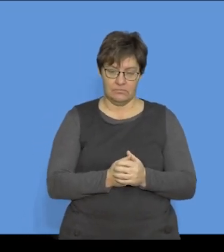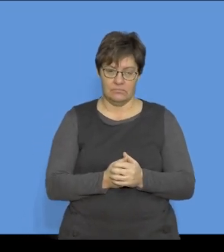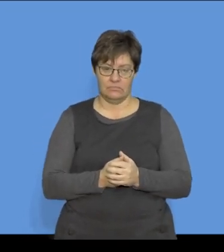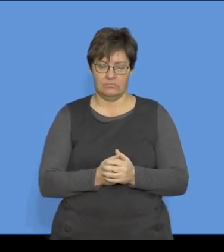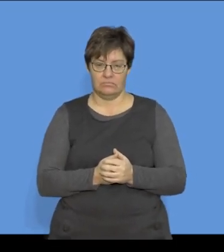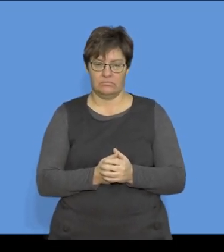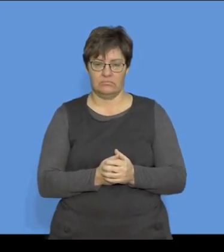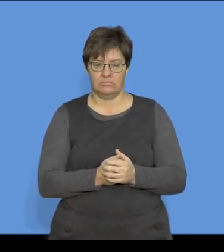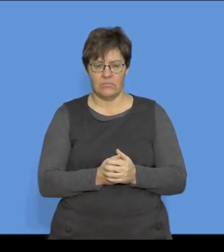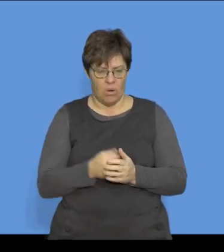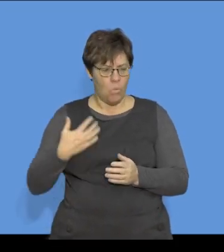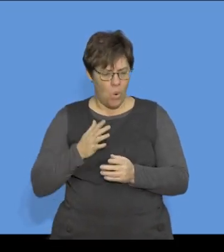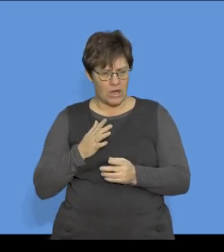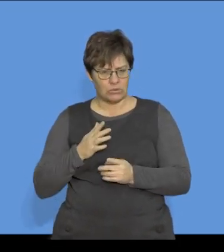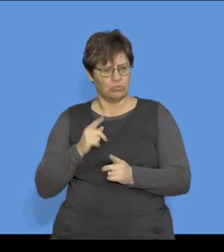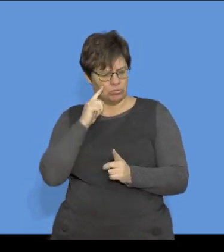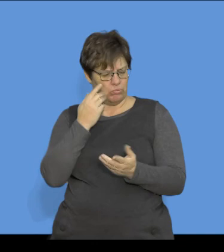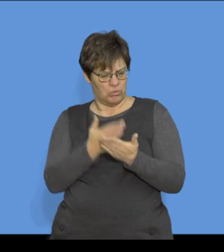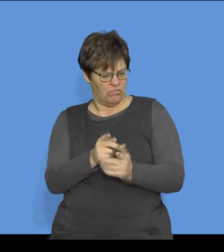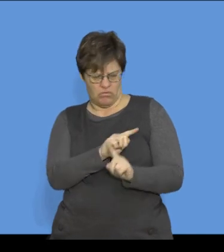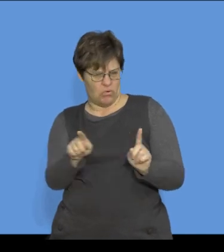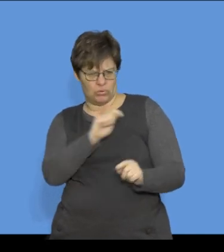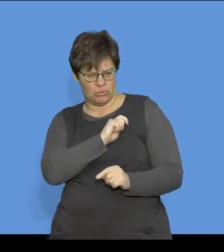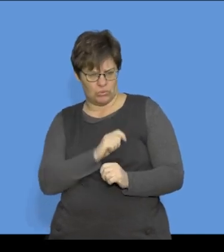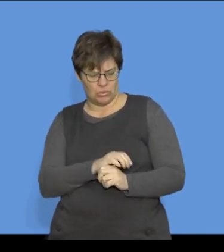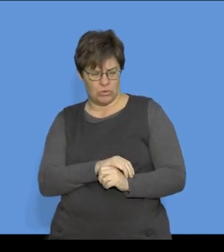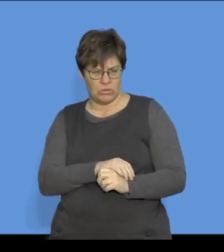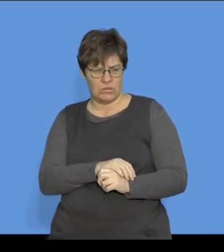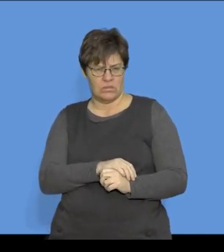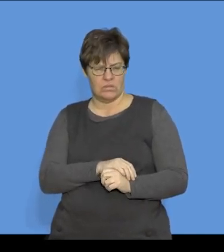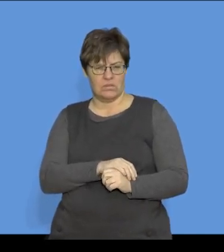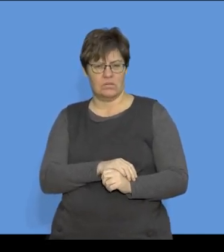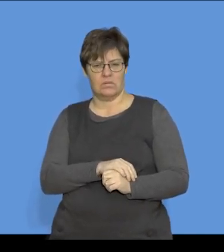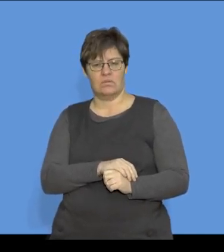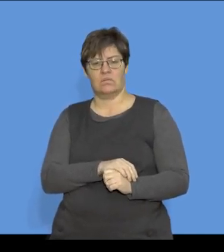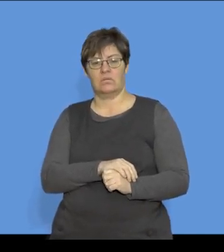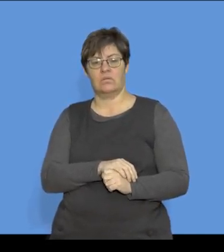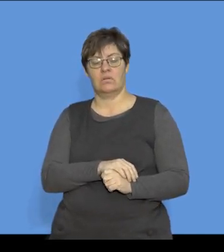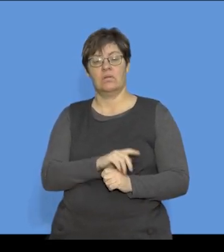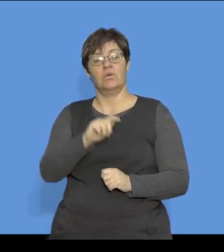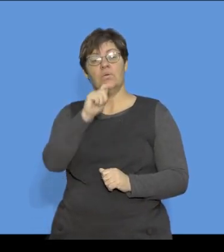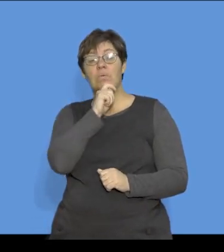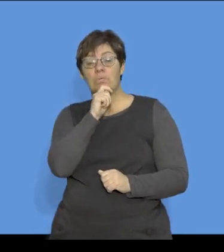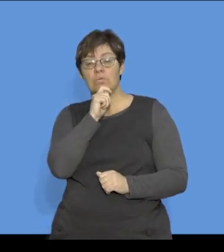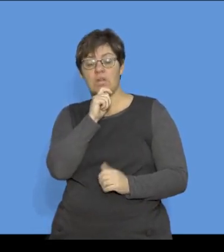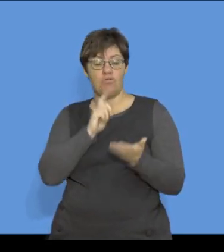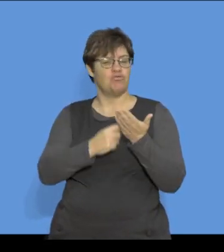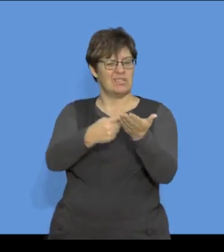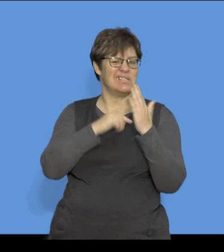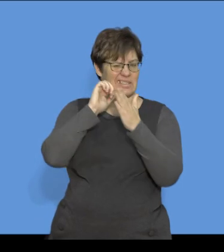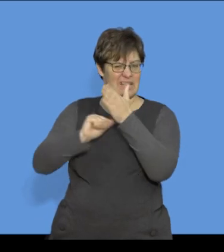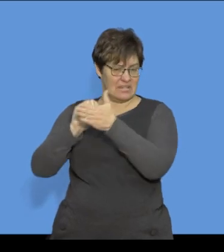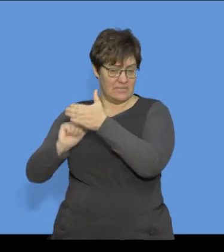disprove this particular thing by using what we call the the deductive reasoning, you will see